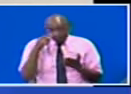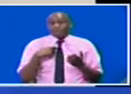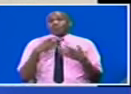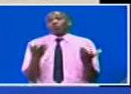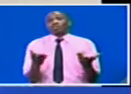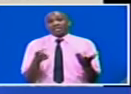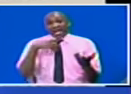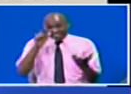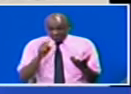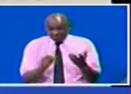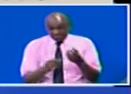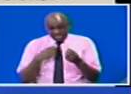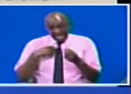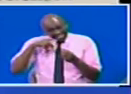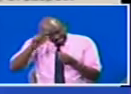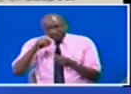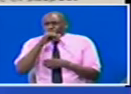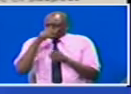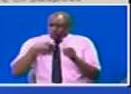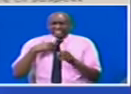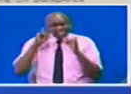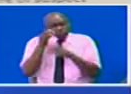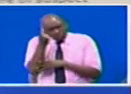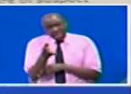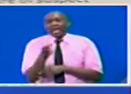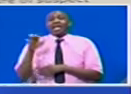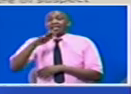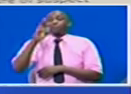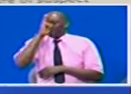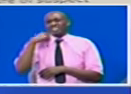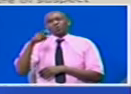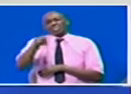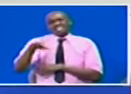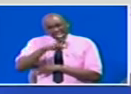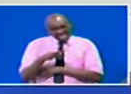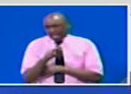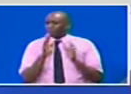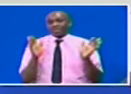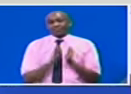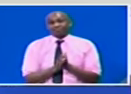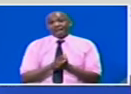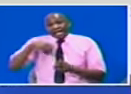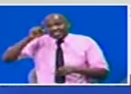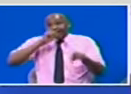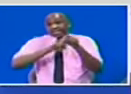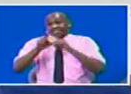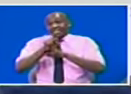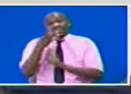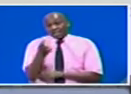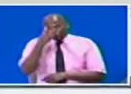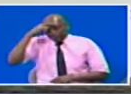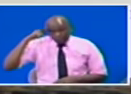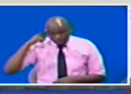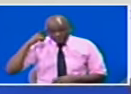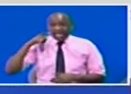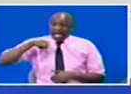for following her journalistic instincts into an area police say had been cordoned off. She was arrested because I